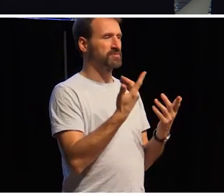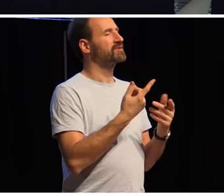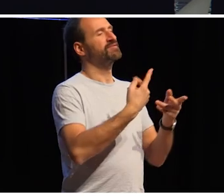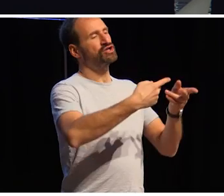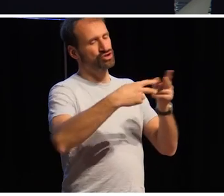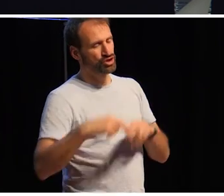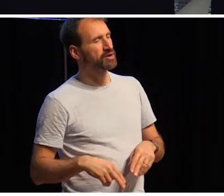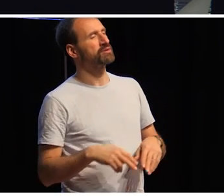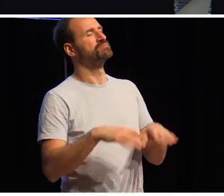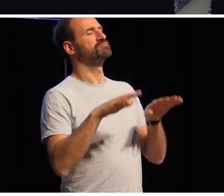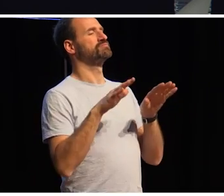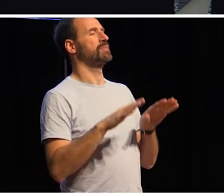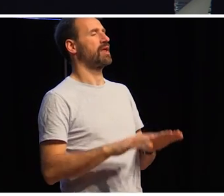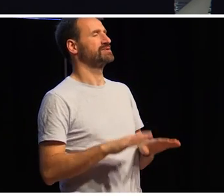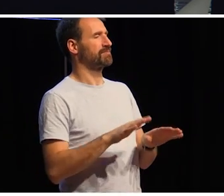slow basic compiler.